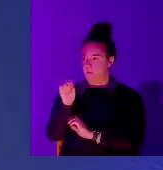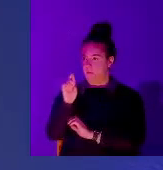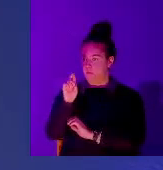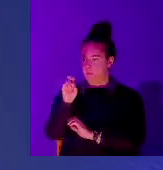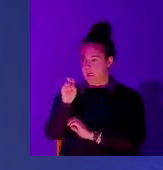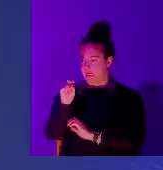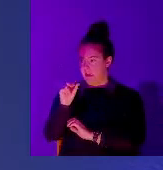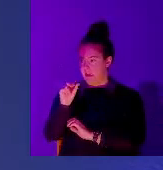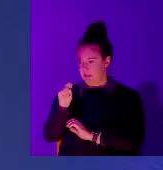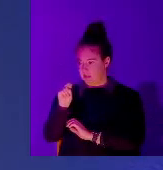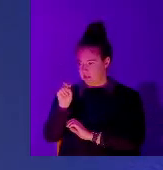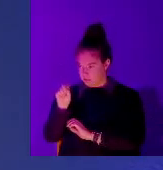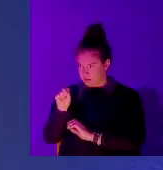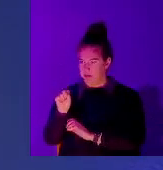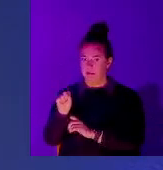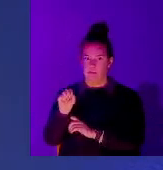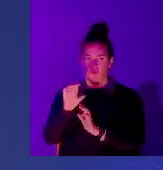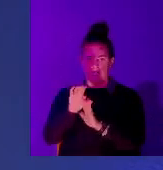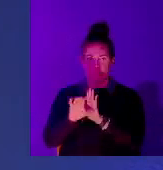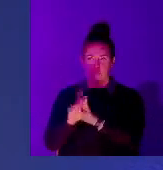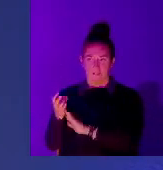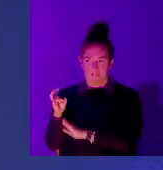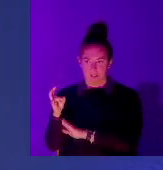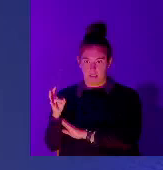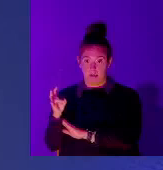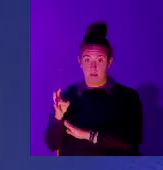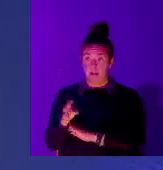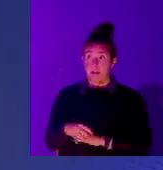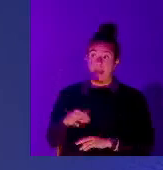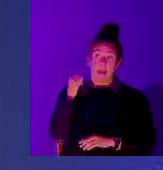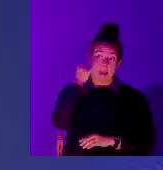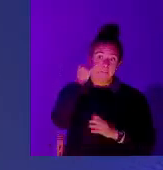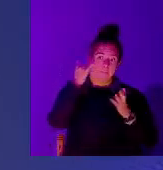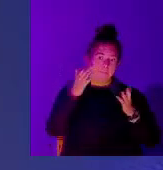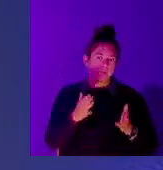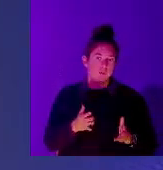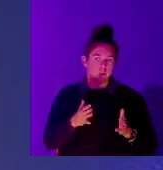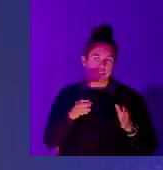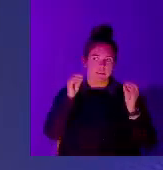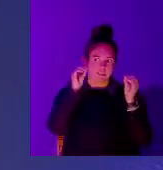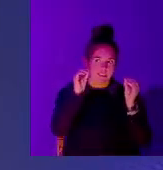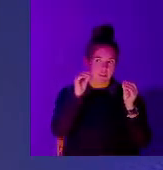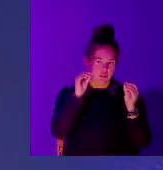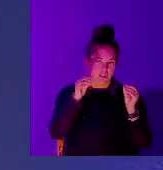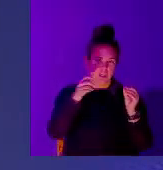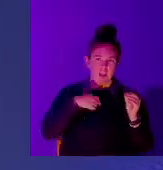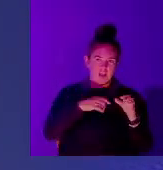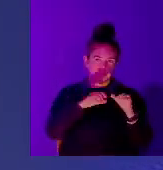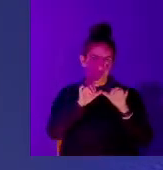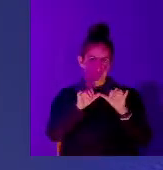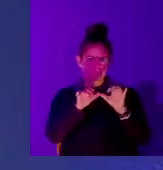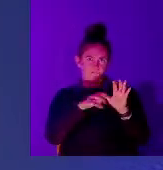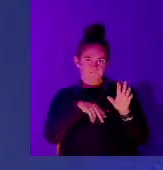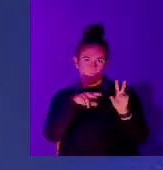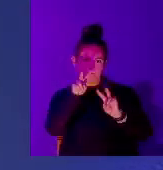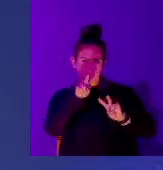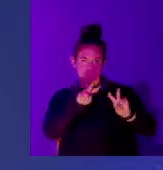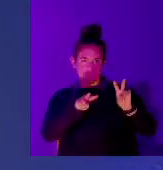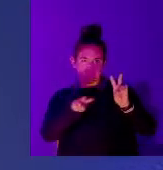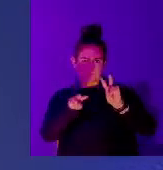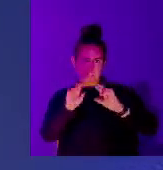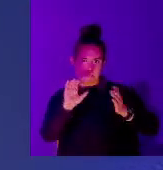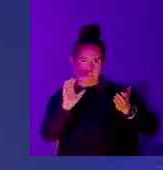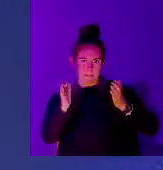when anybody is teaching, I measure what they are teaching by what the Word of God